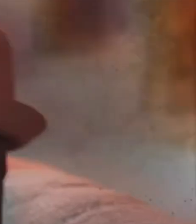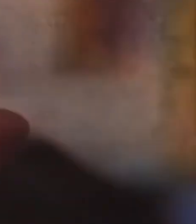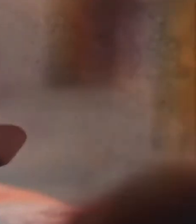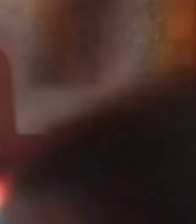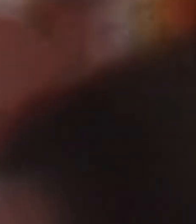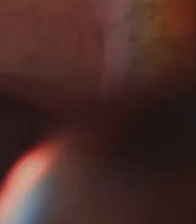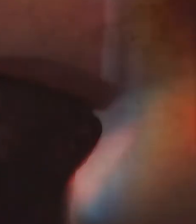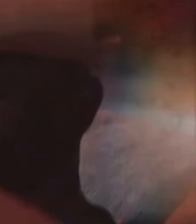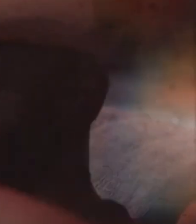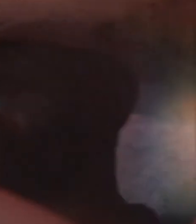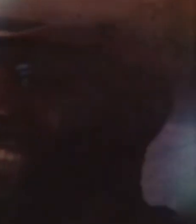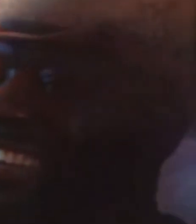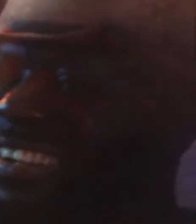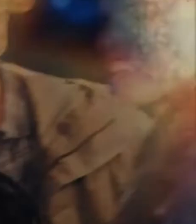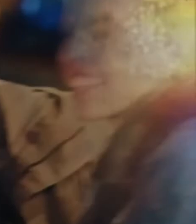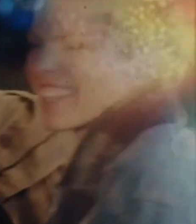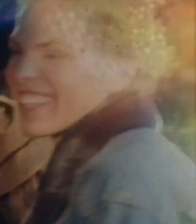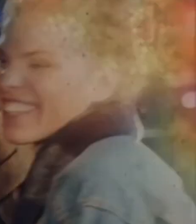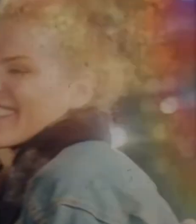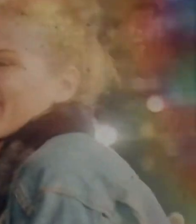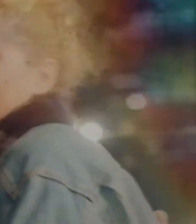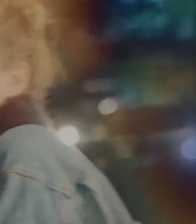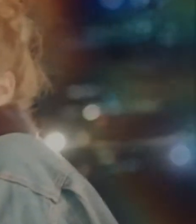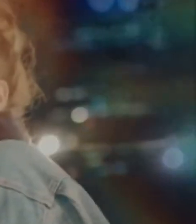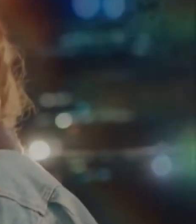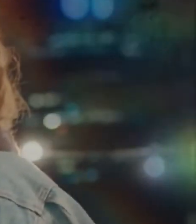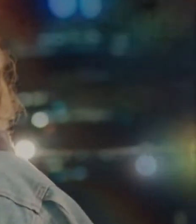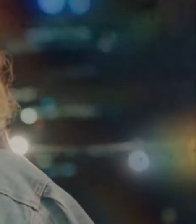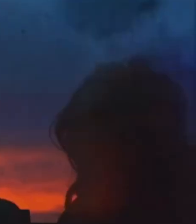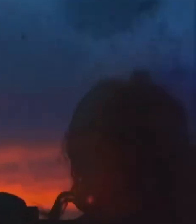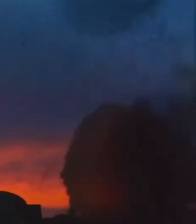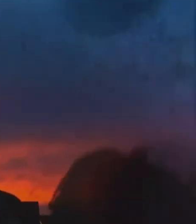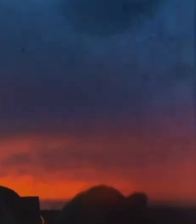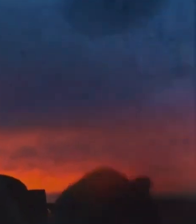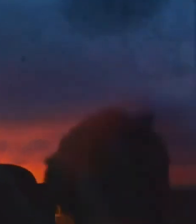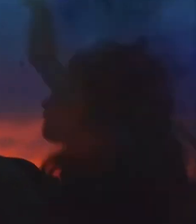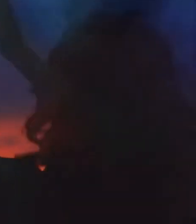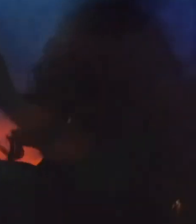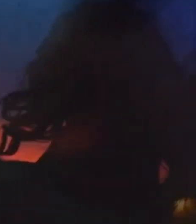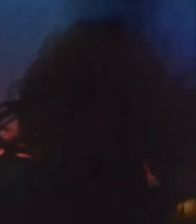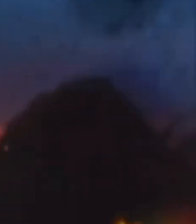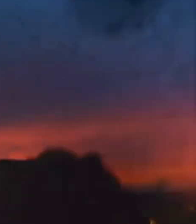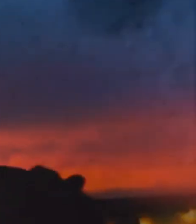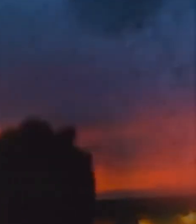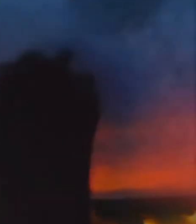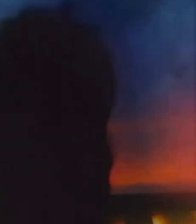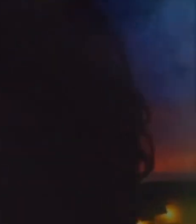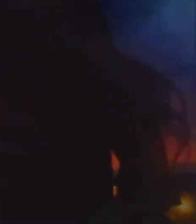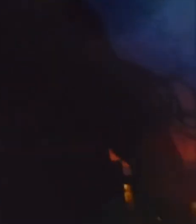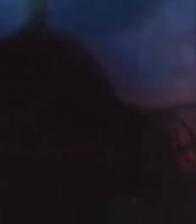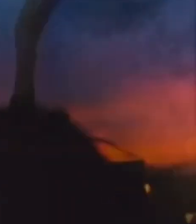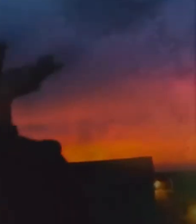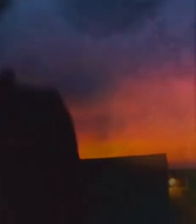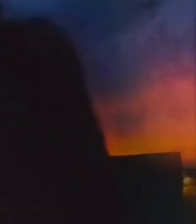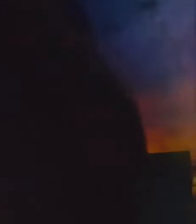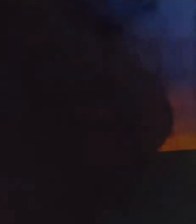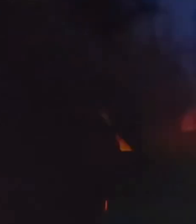masks. Party over here, Rona right here. Raise your hands if you think I'm a